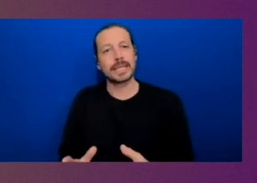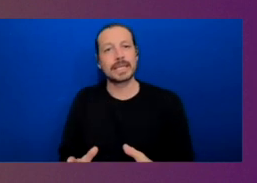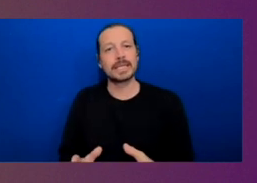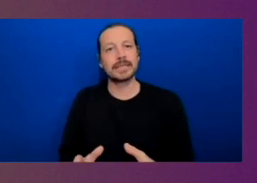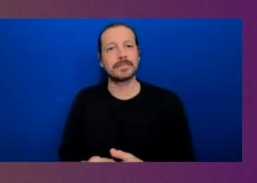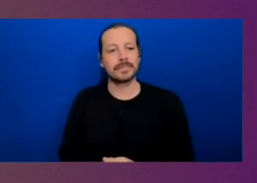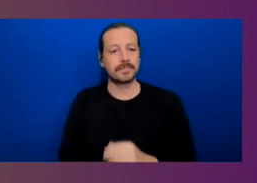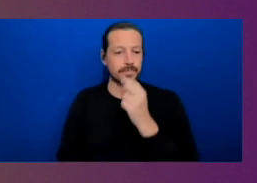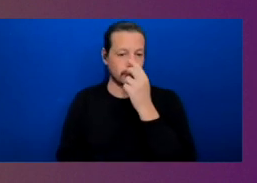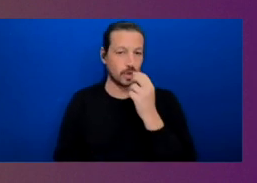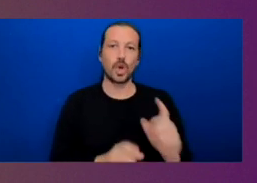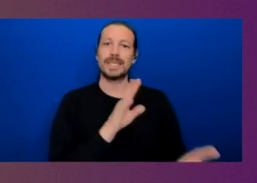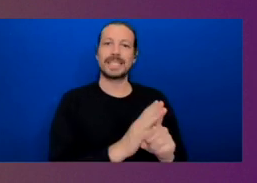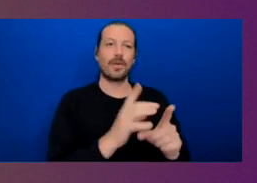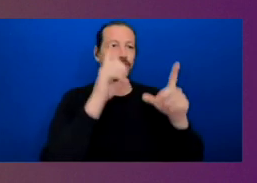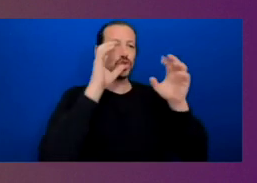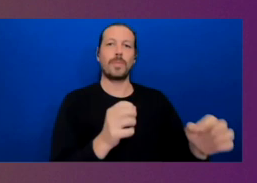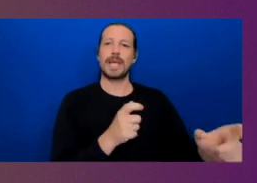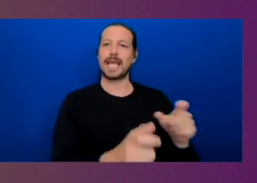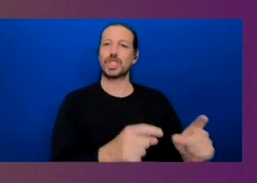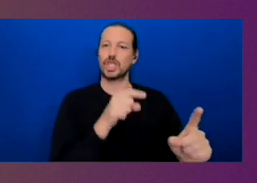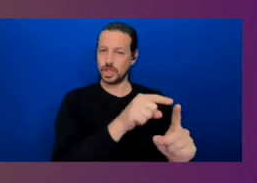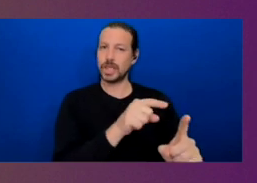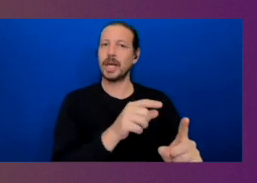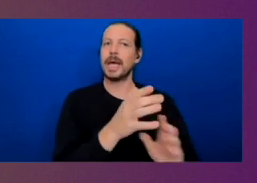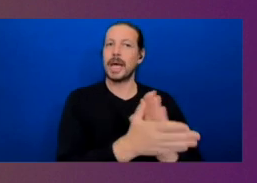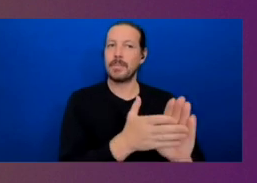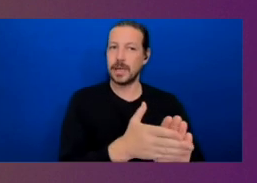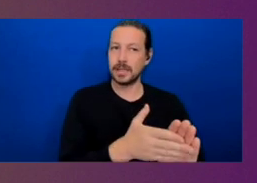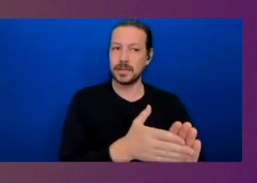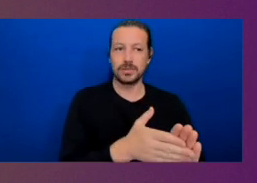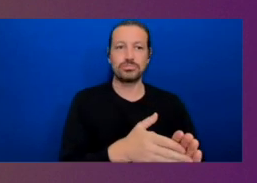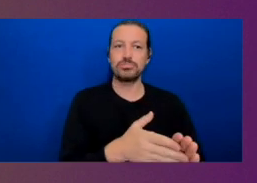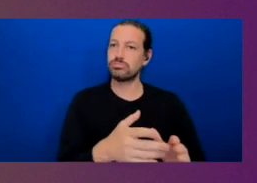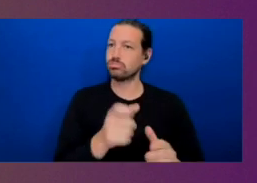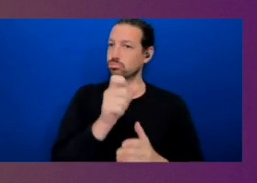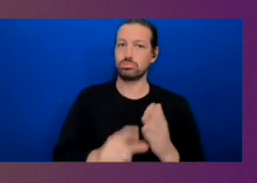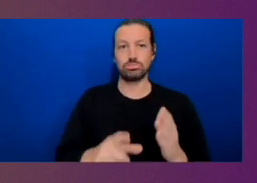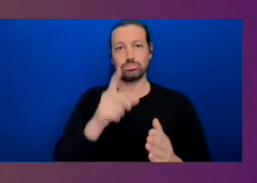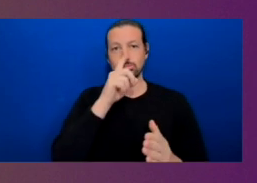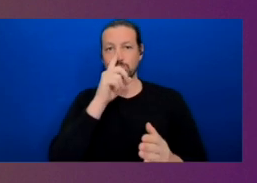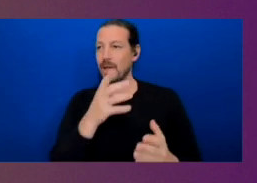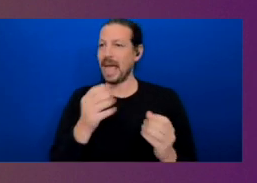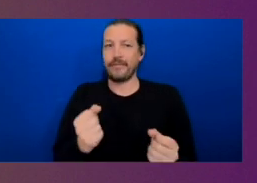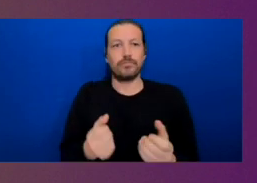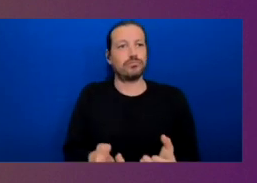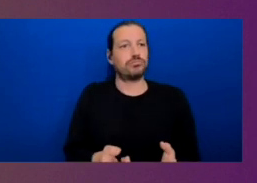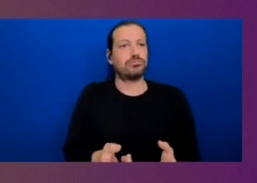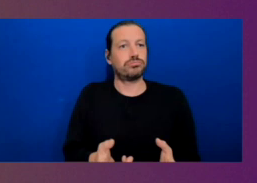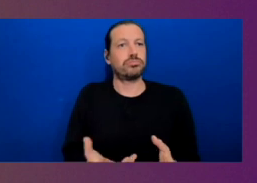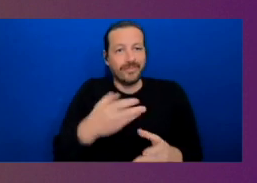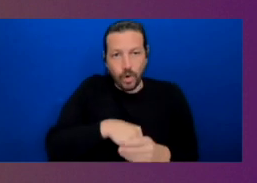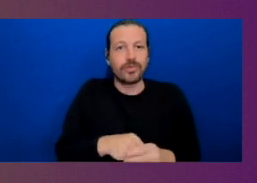So self-determination means those with disability have control of the process, like Leonie said before, not just passive recipients